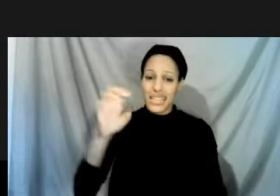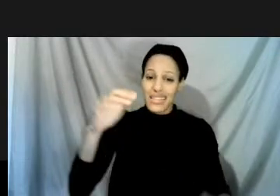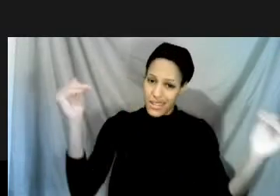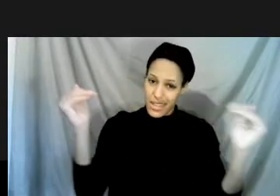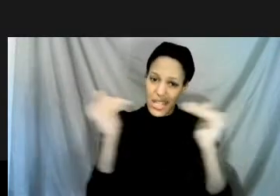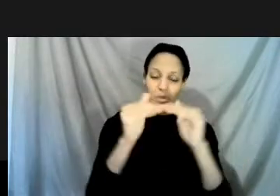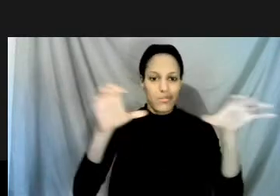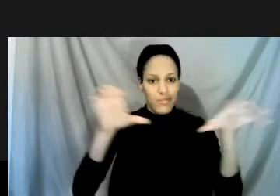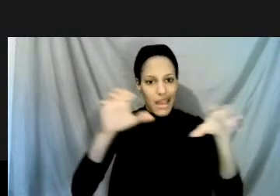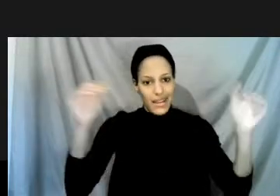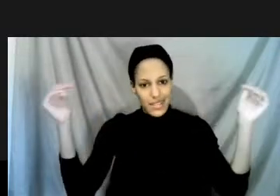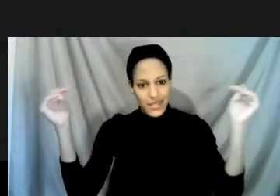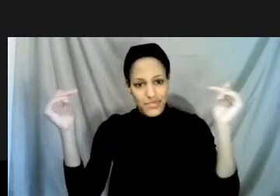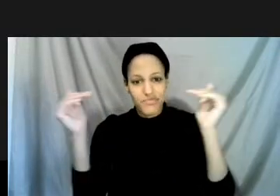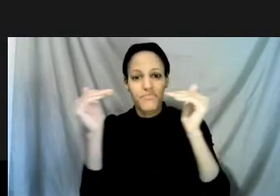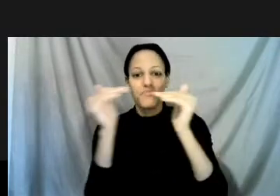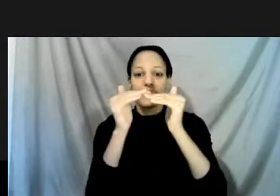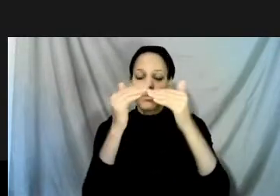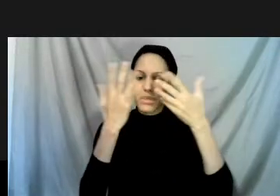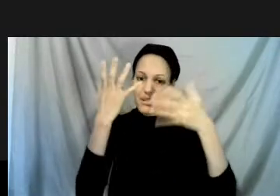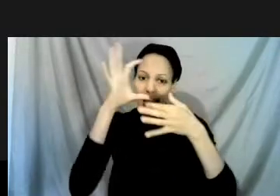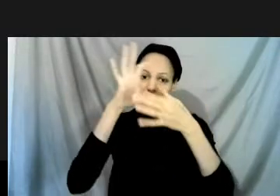of the world. And so